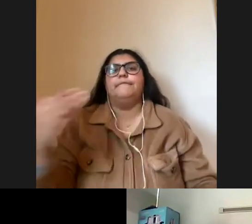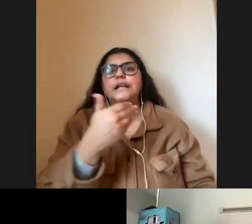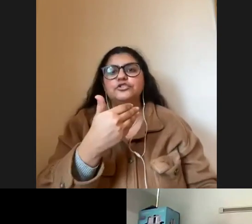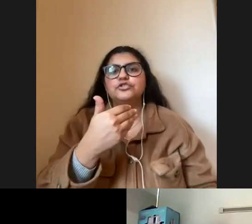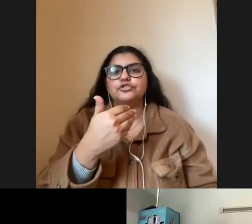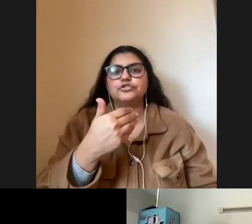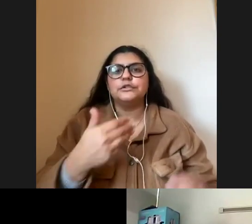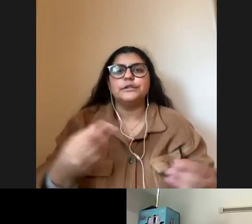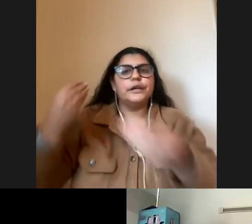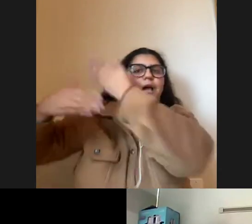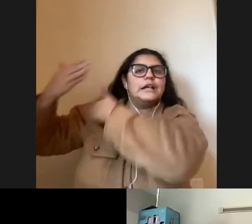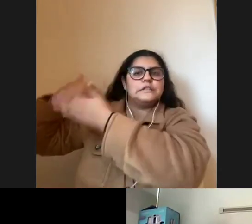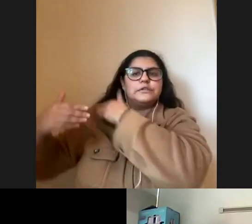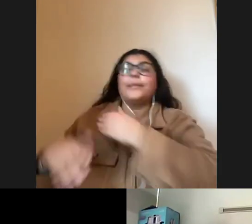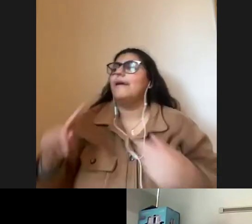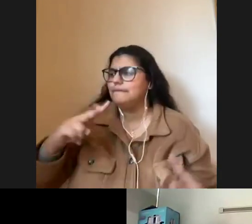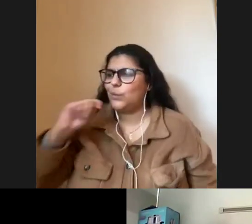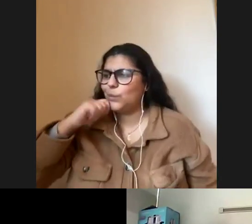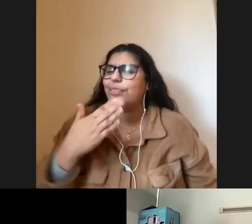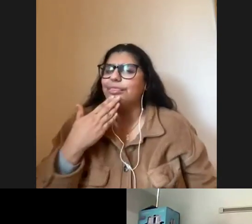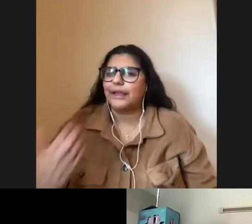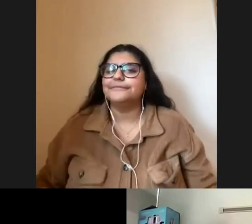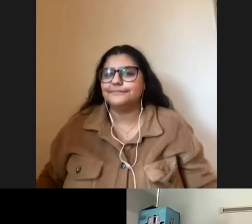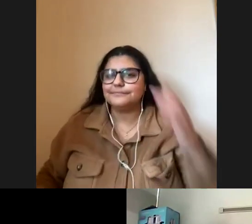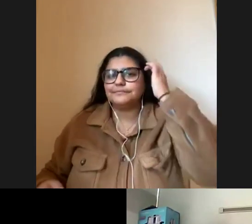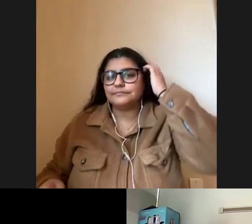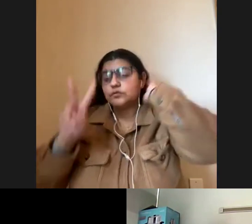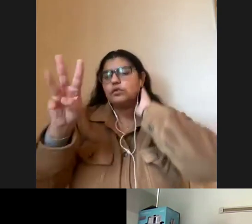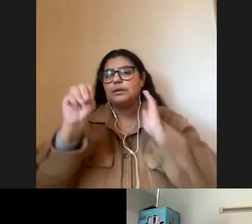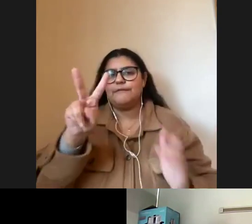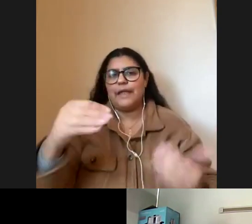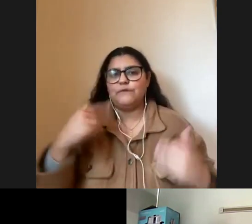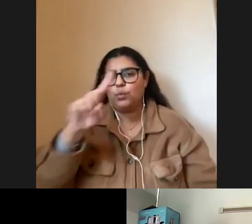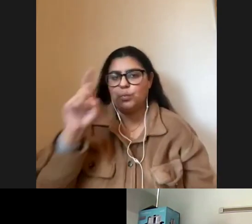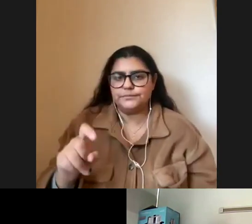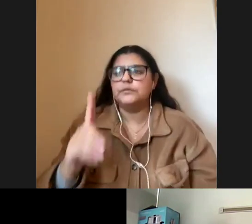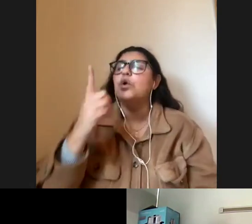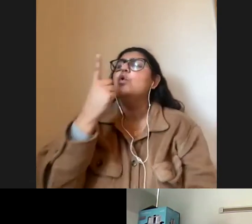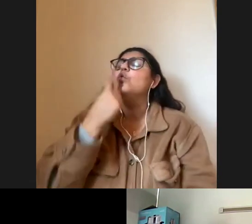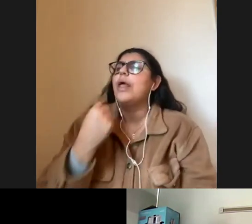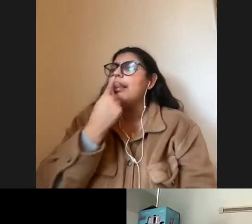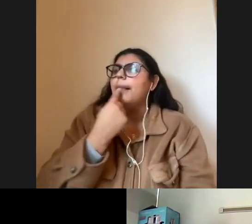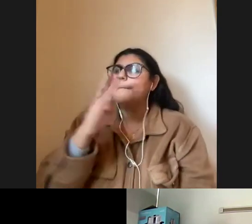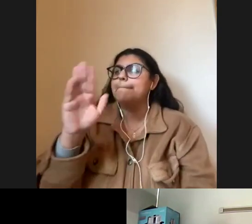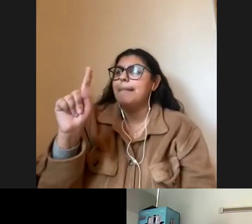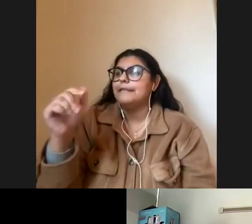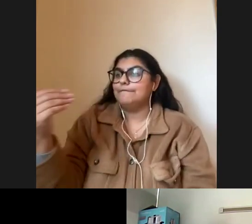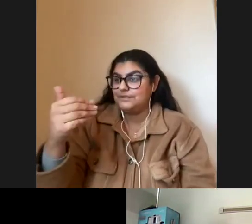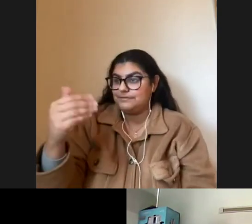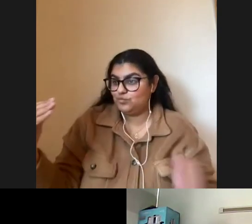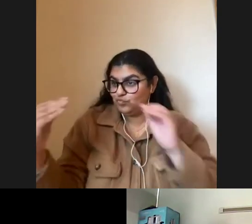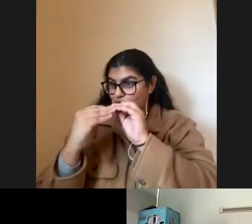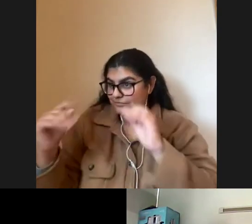Super cool. Thanks. We've got a question from 2MV. Do red-lipped batfish ever kiss?